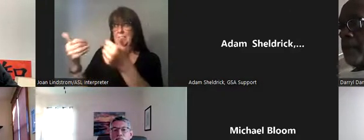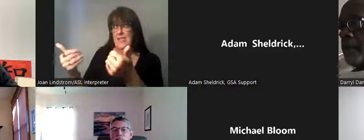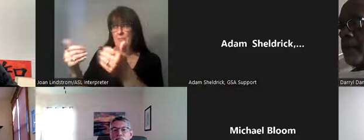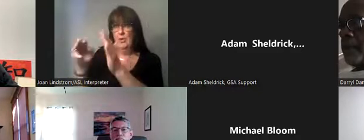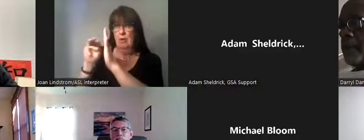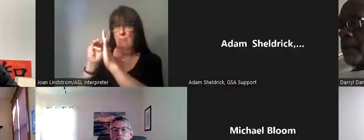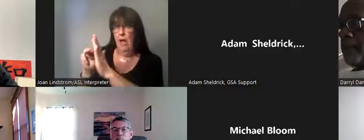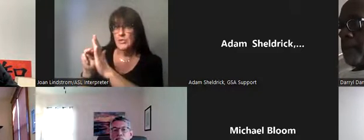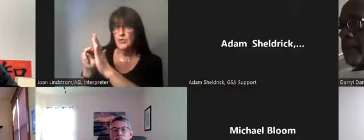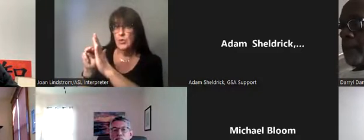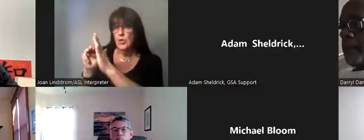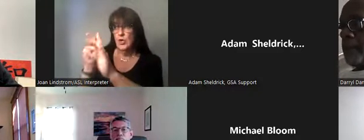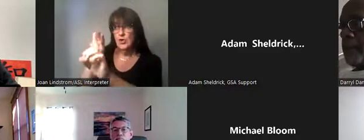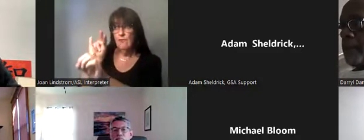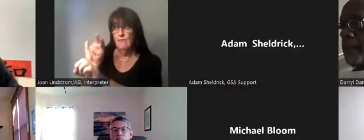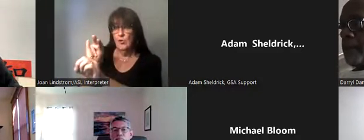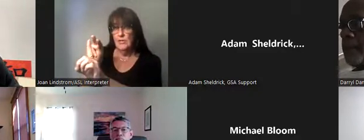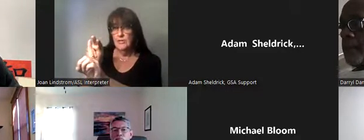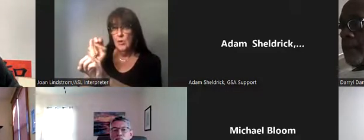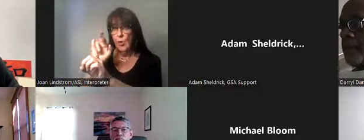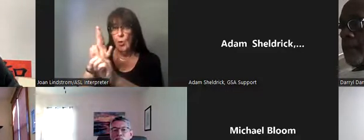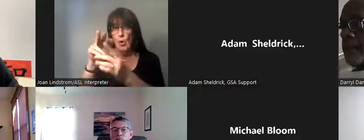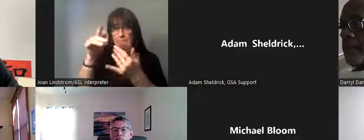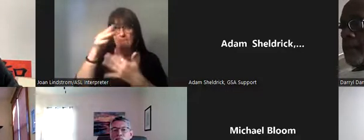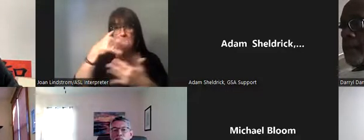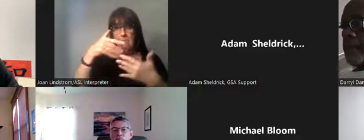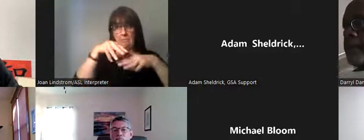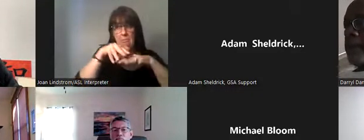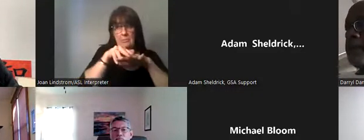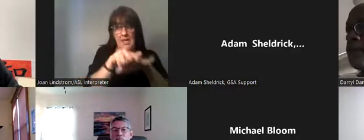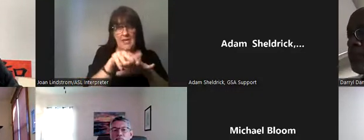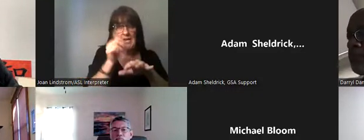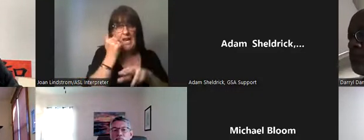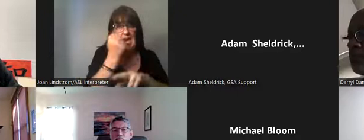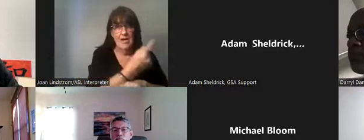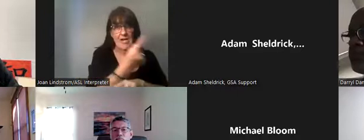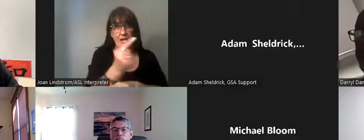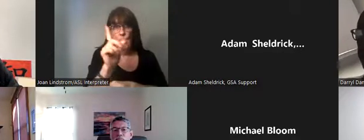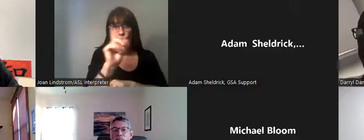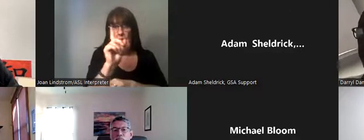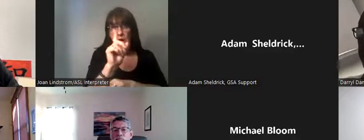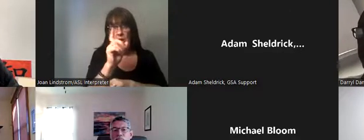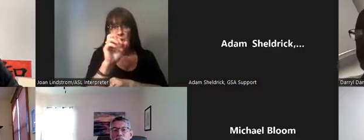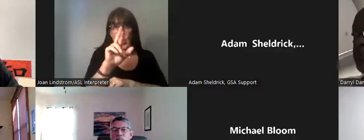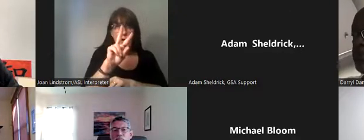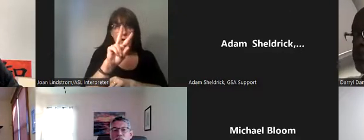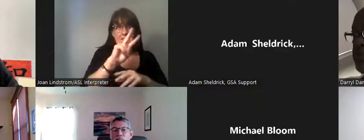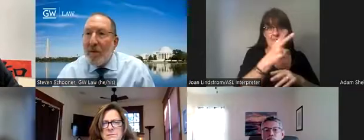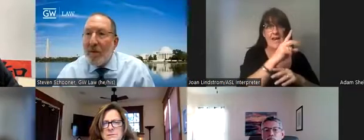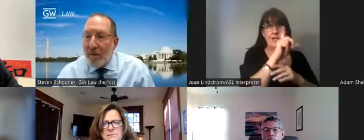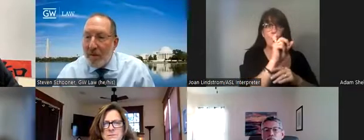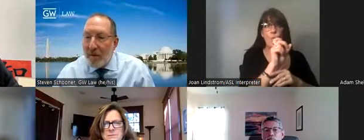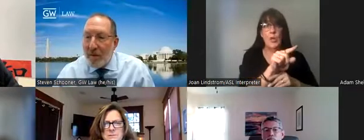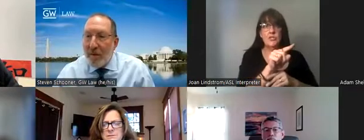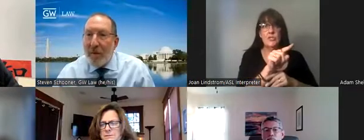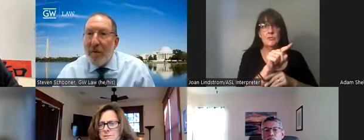we're going to have a focus on? Do you see it being blended in throughout everywhere? And then sort of a second follow-up question is, as you go to